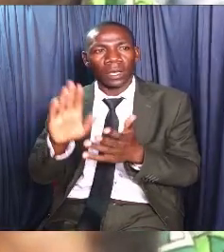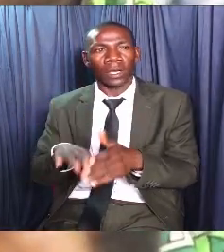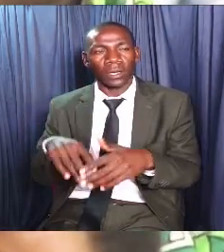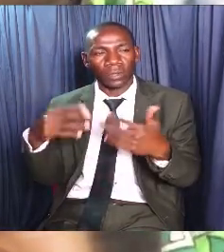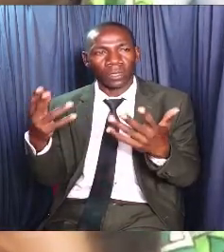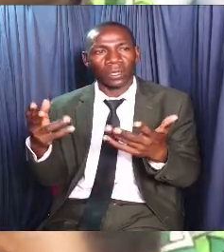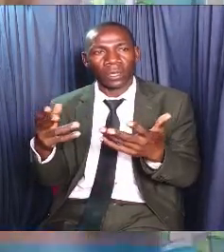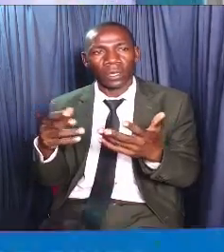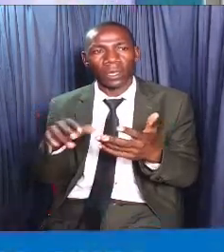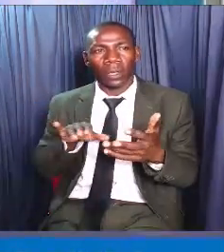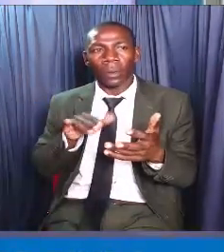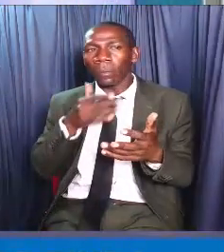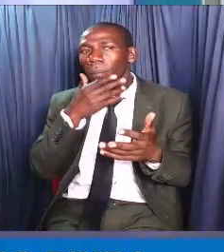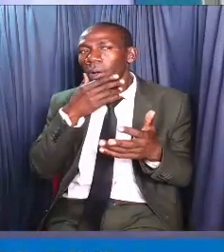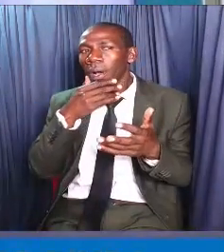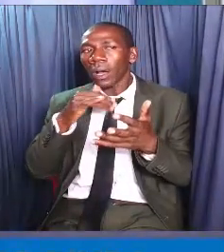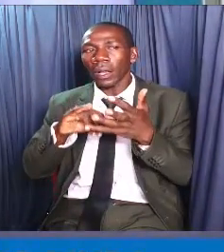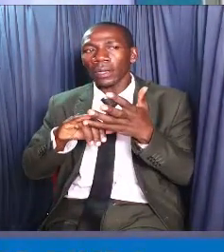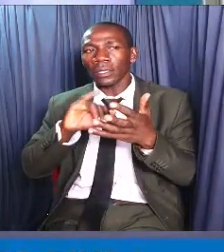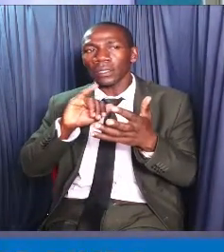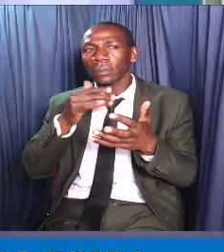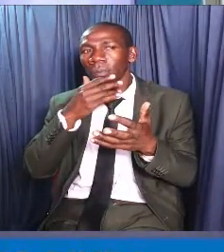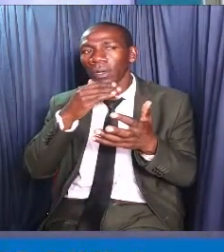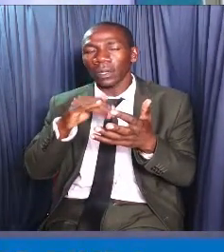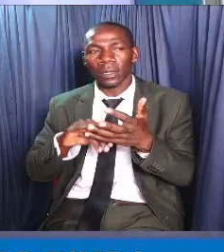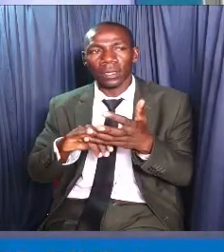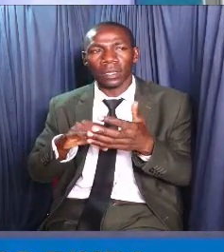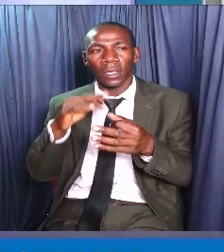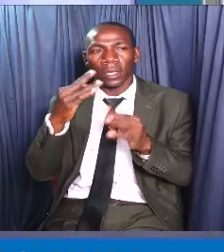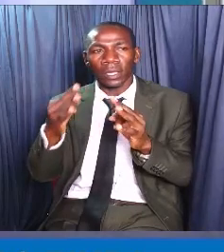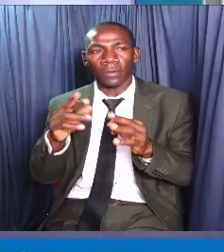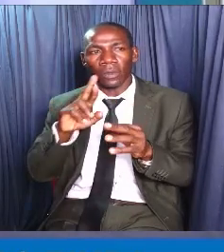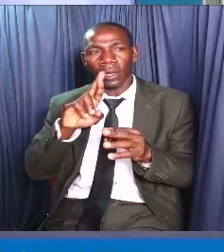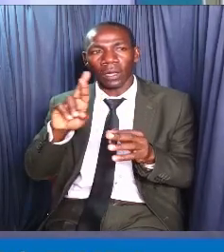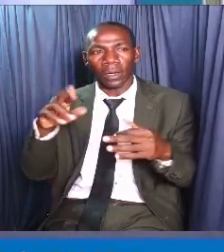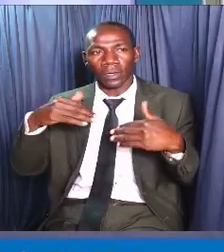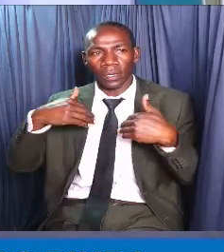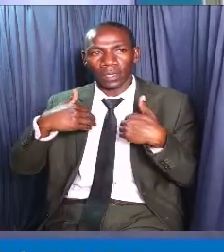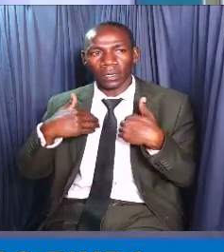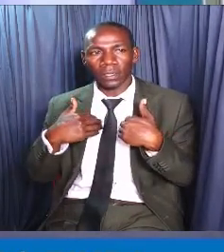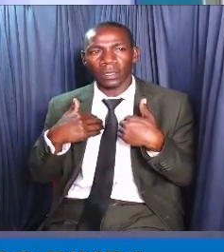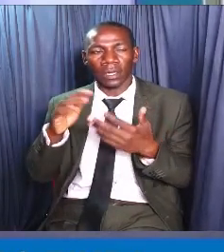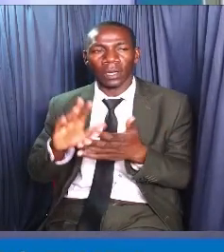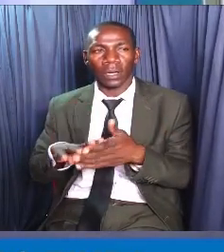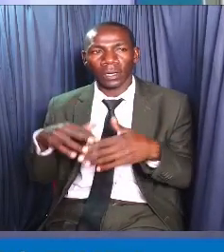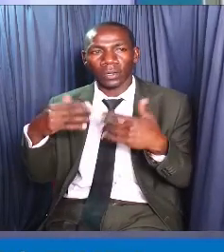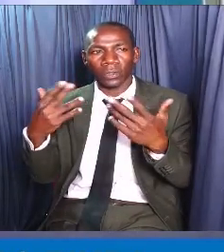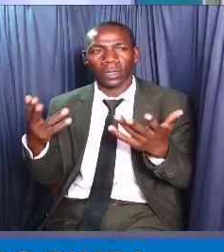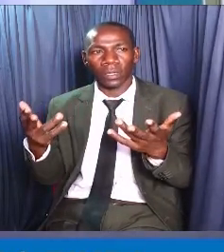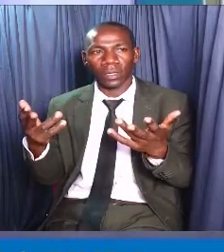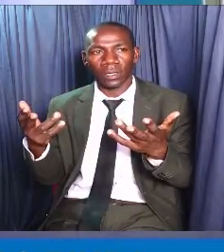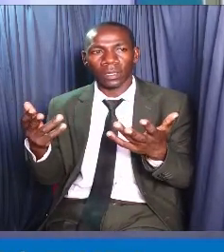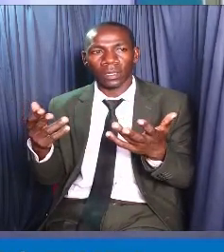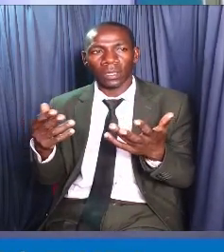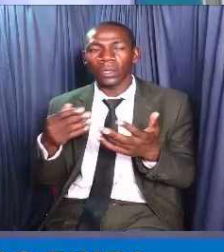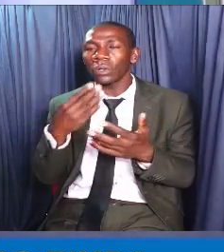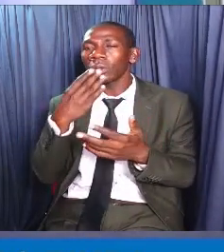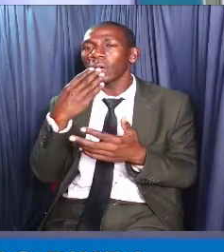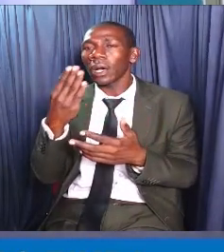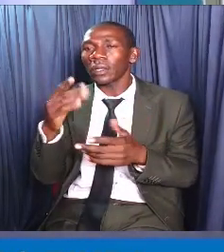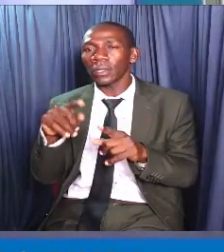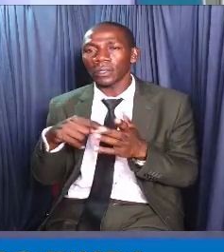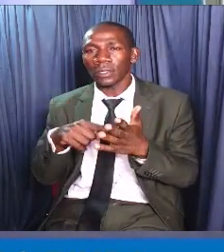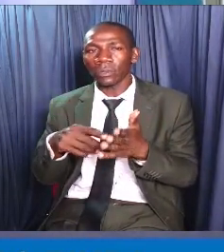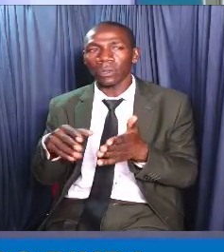Hallelujah. Hallelujah. Mume ni mume. The husband is a husband. Hata kama umechoka. Even if you're tired. Hallelujah. Hallelujah. Hajibiwi hivi. He's